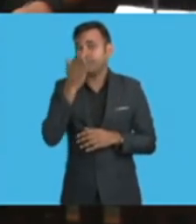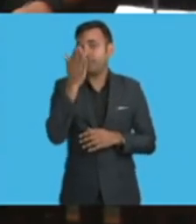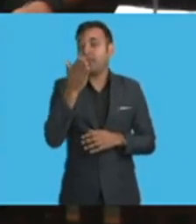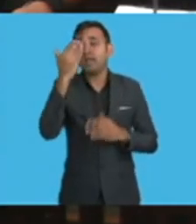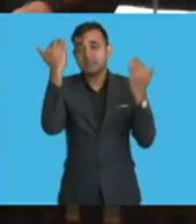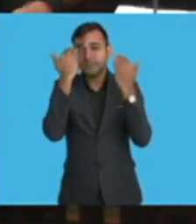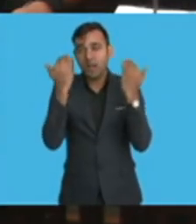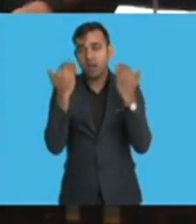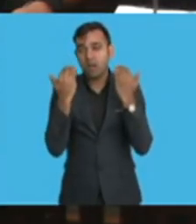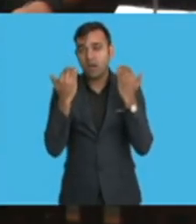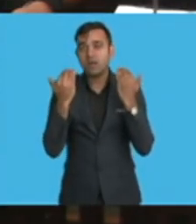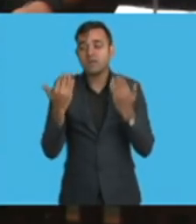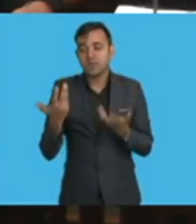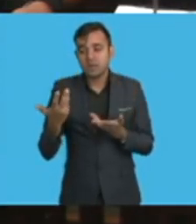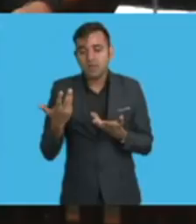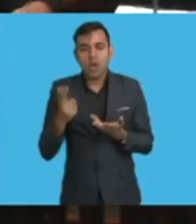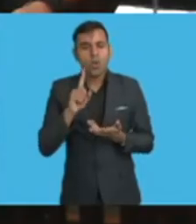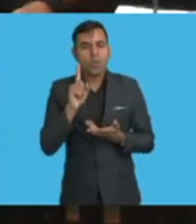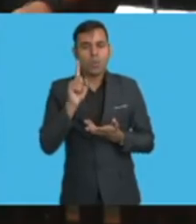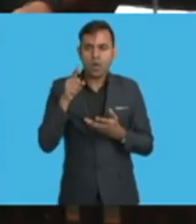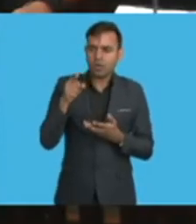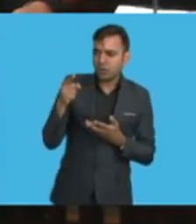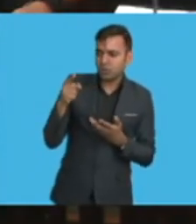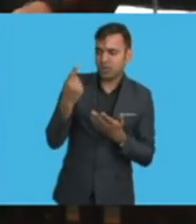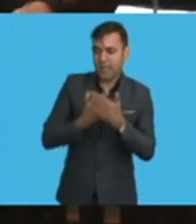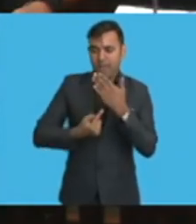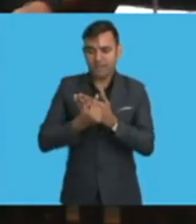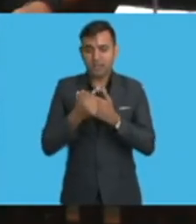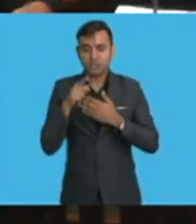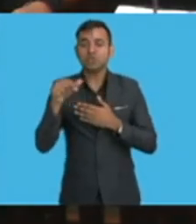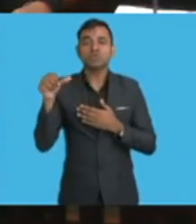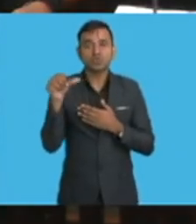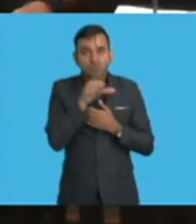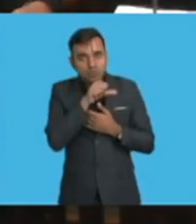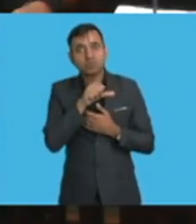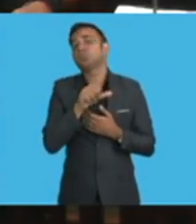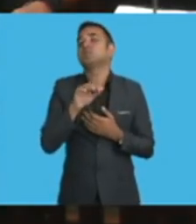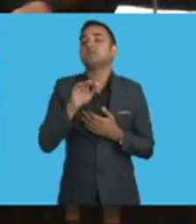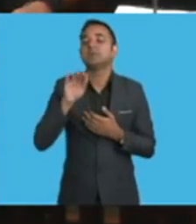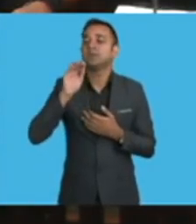the House should have done is to seek interpretation of this from the Supreme Court of Fiji,